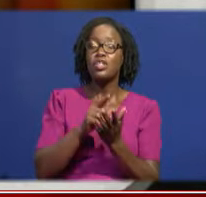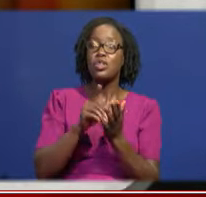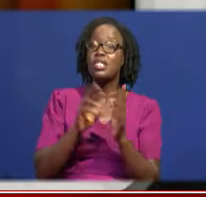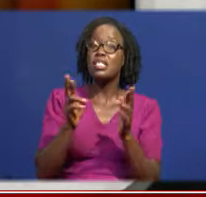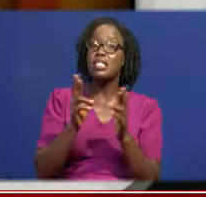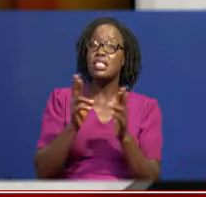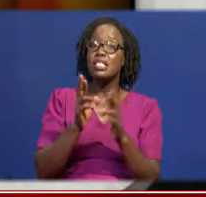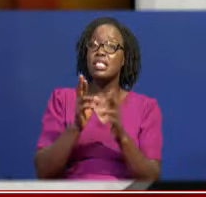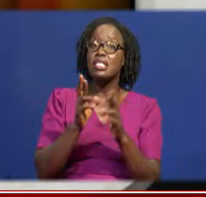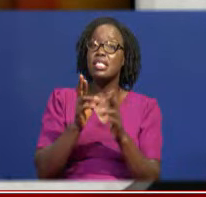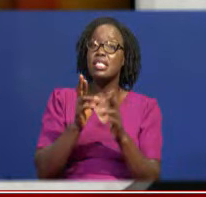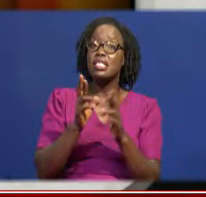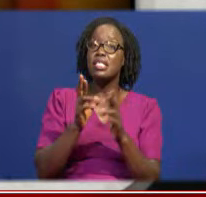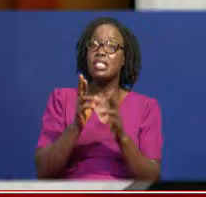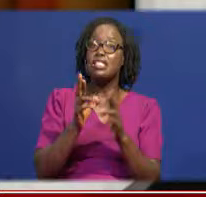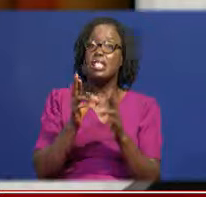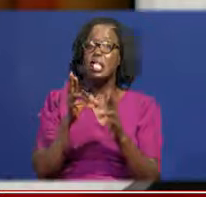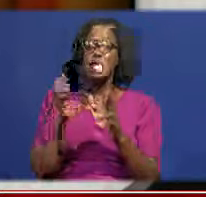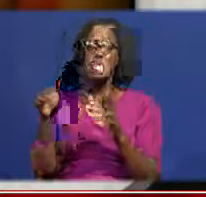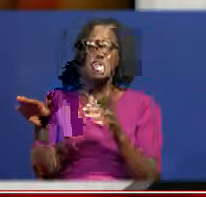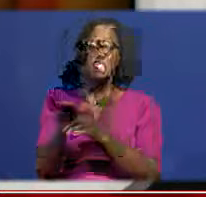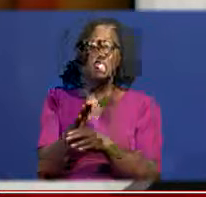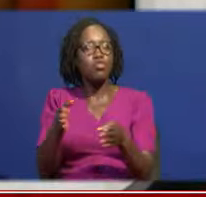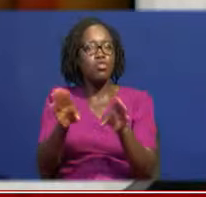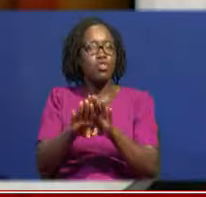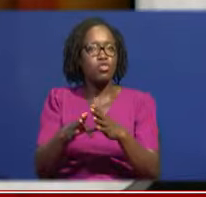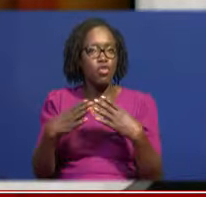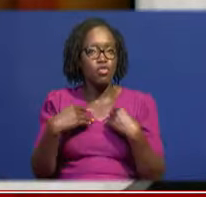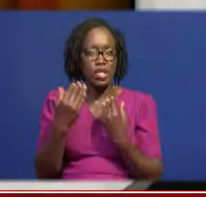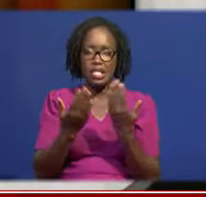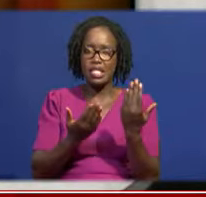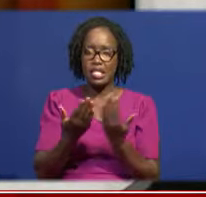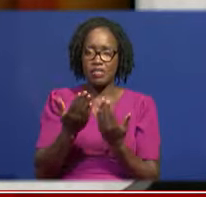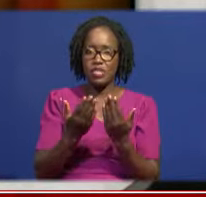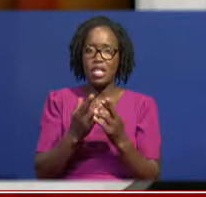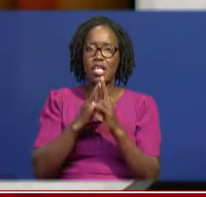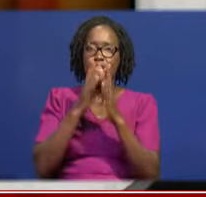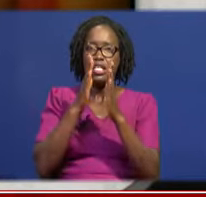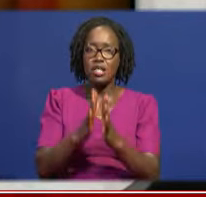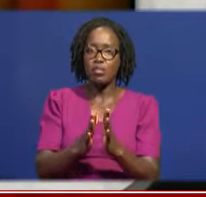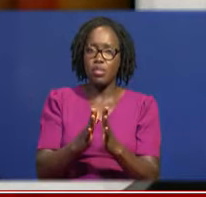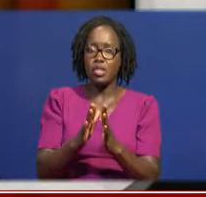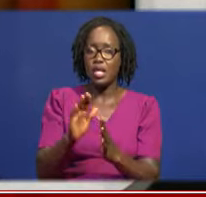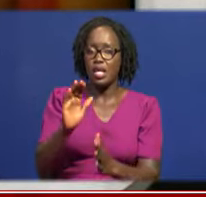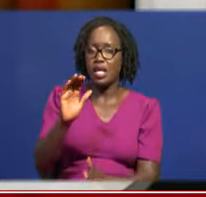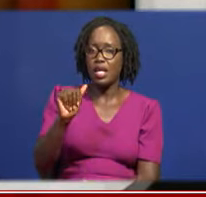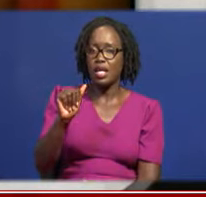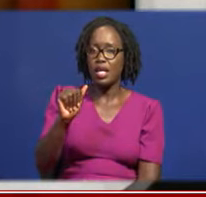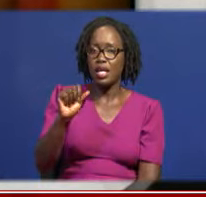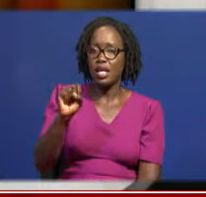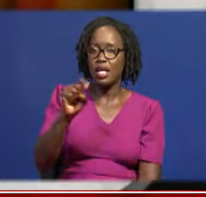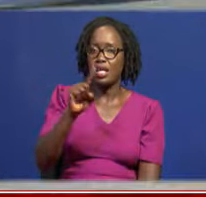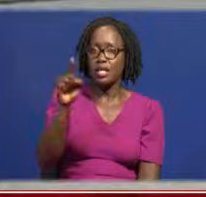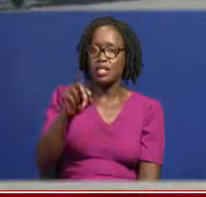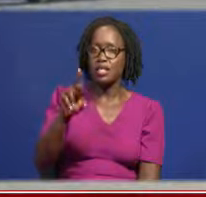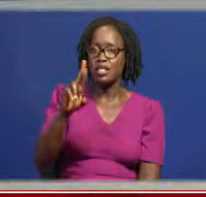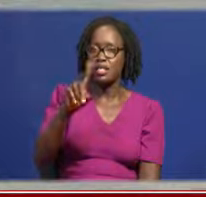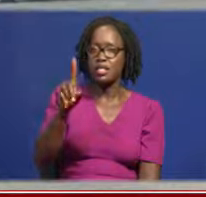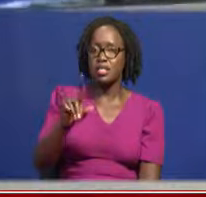resume work to avoid shutdown of health services. Our reporter, Abdiaziz Hashim, has the details of that